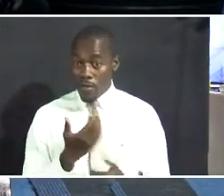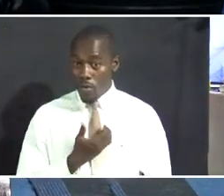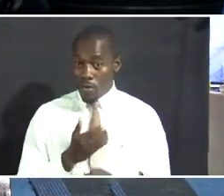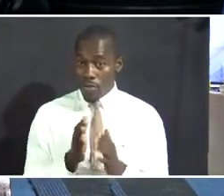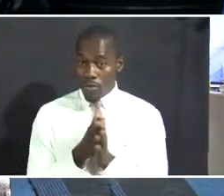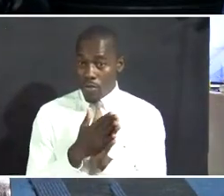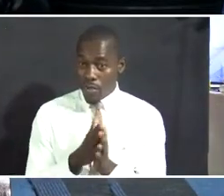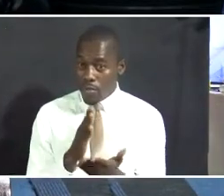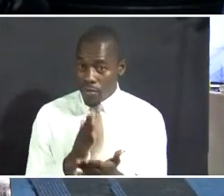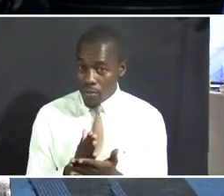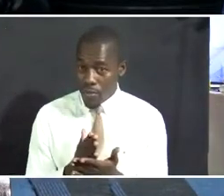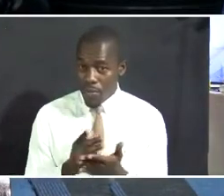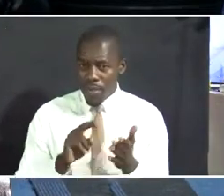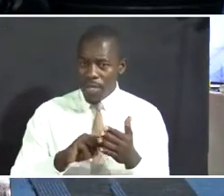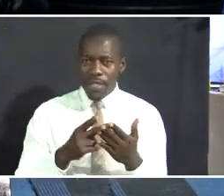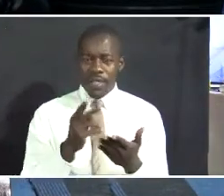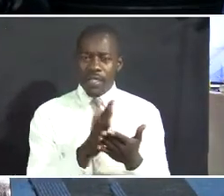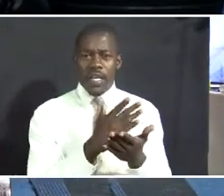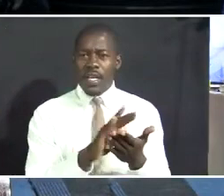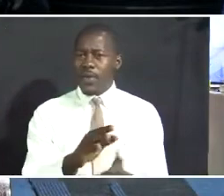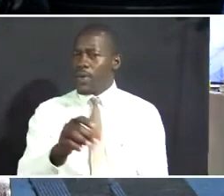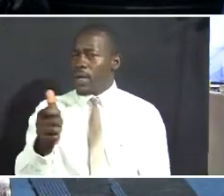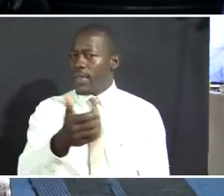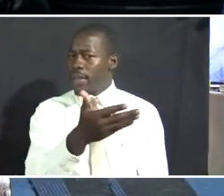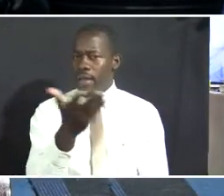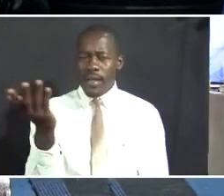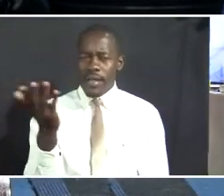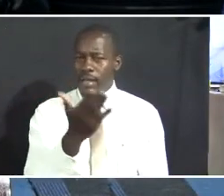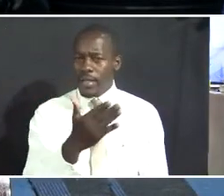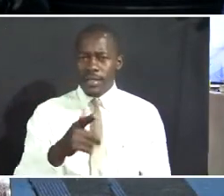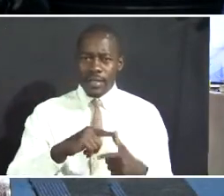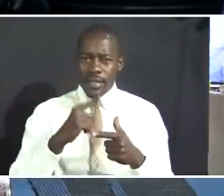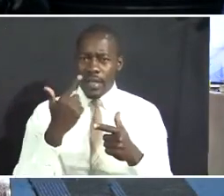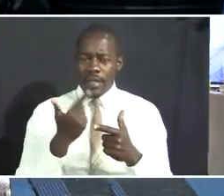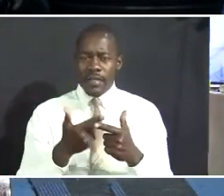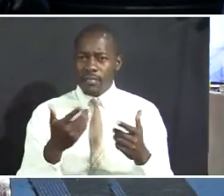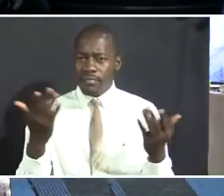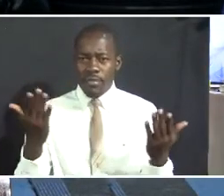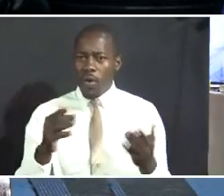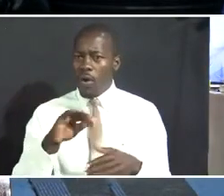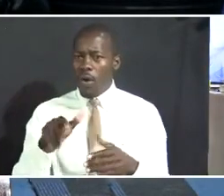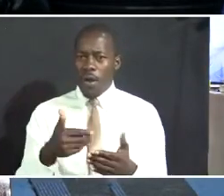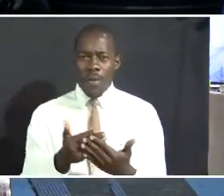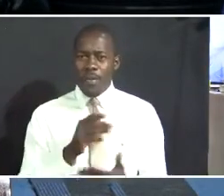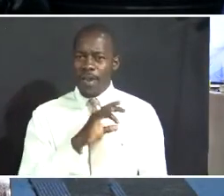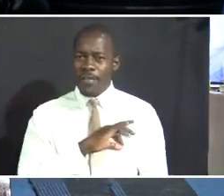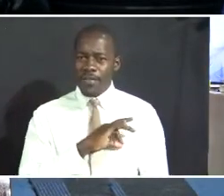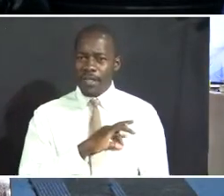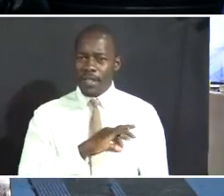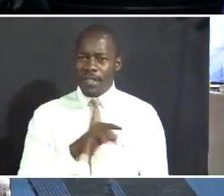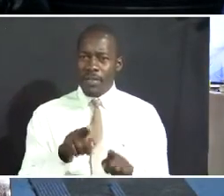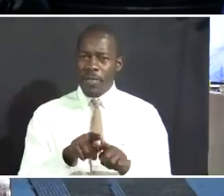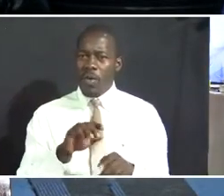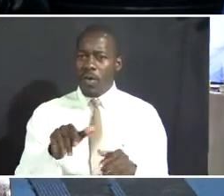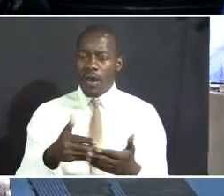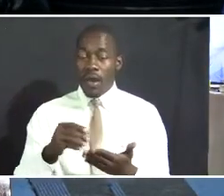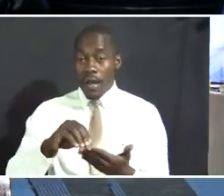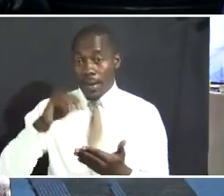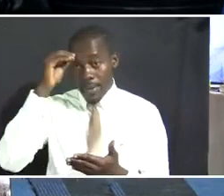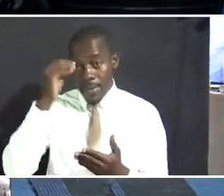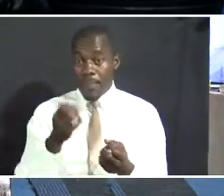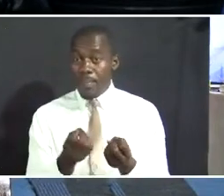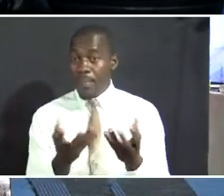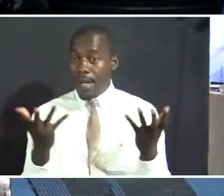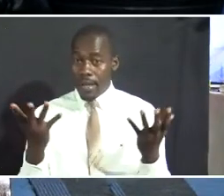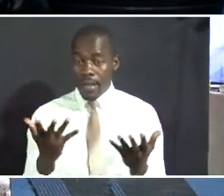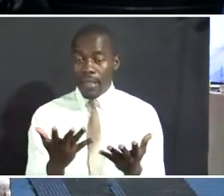Even just to get to know the Lord by you getting contact to them. As a teacher,